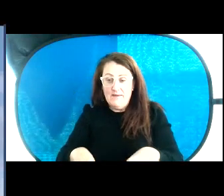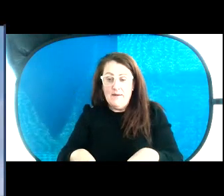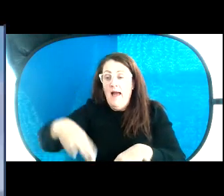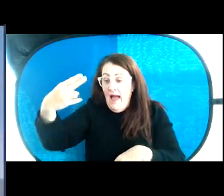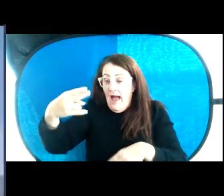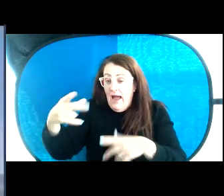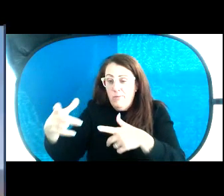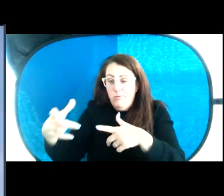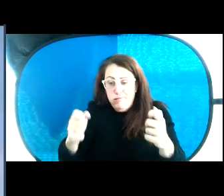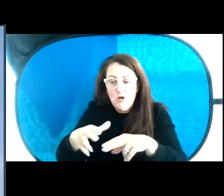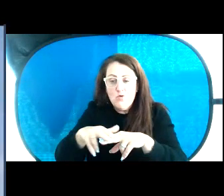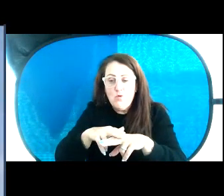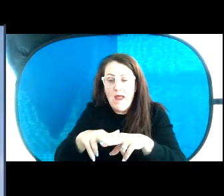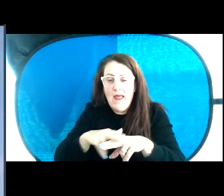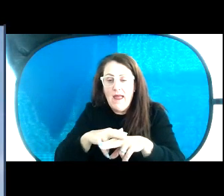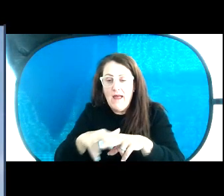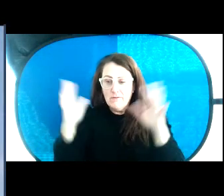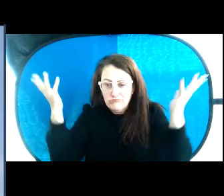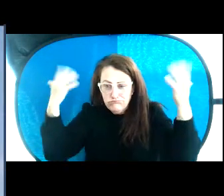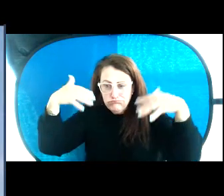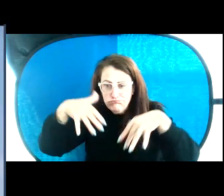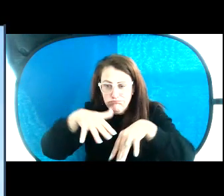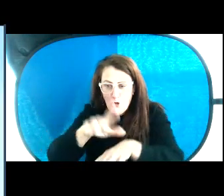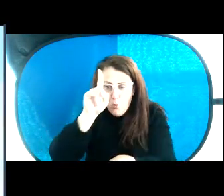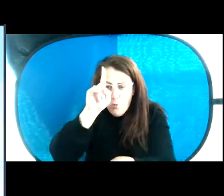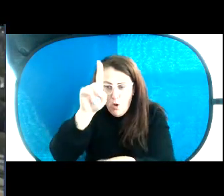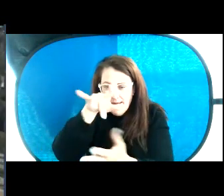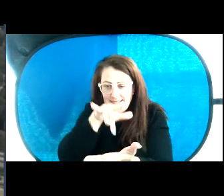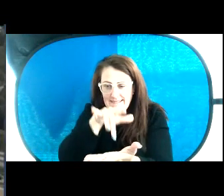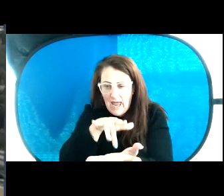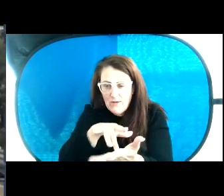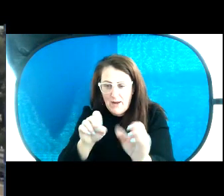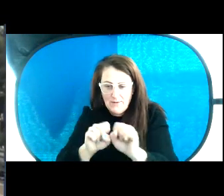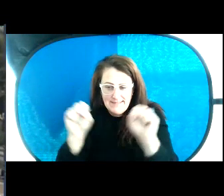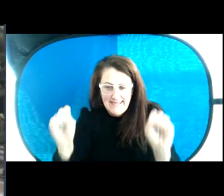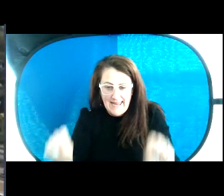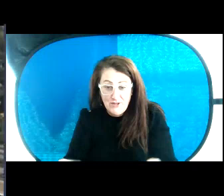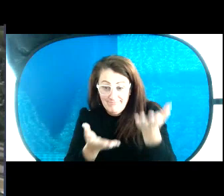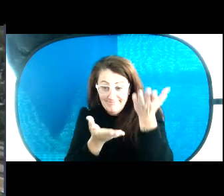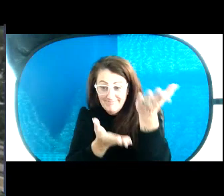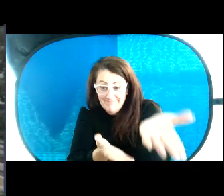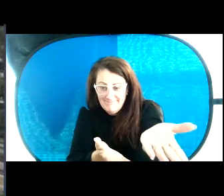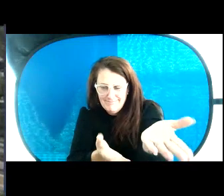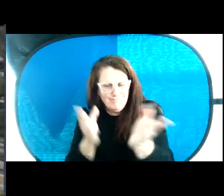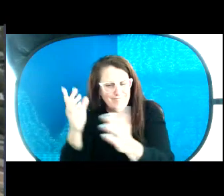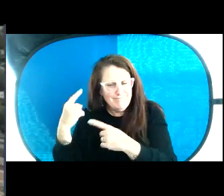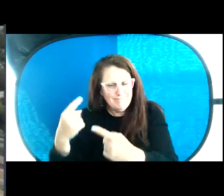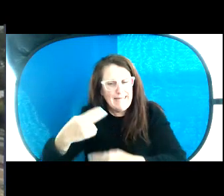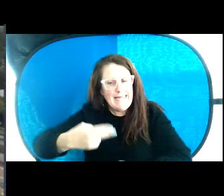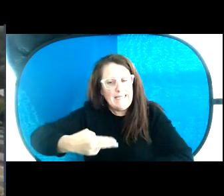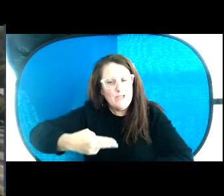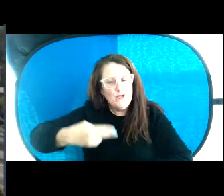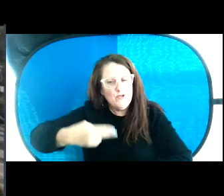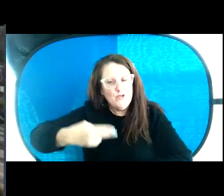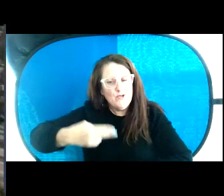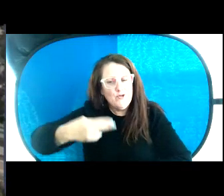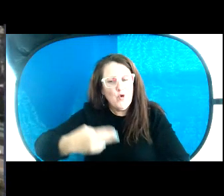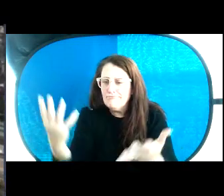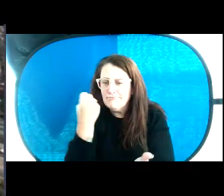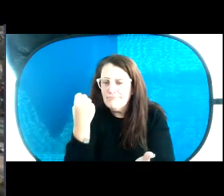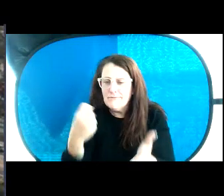San Joaquins all converge into one downtown station. This station offers a historic opportunity to demonstrate the